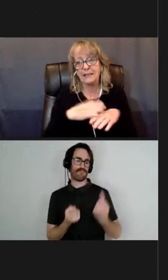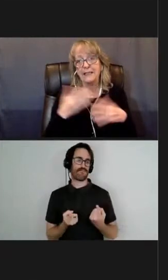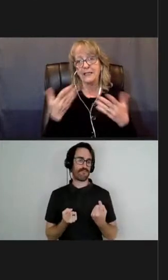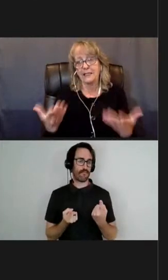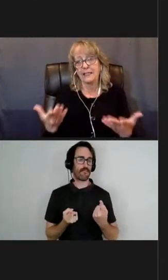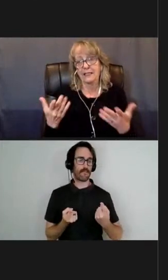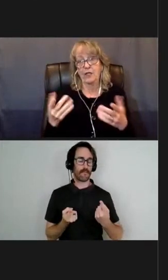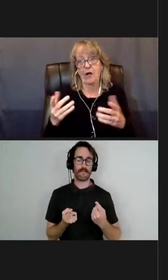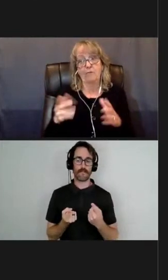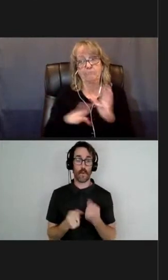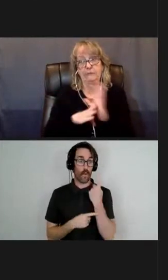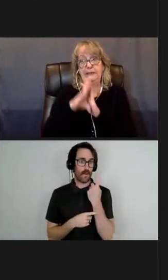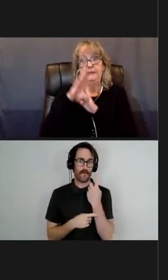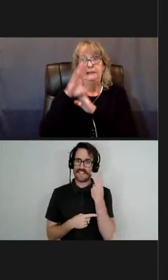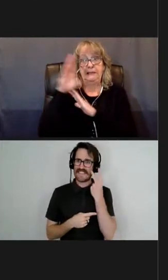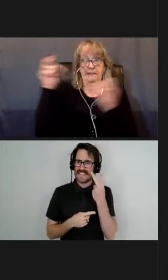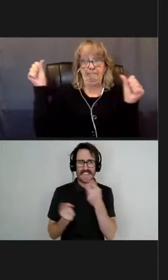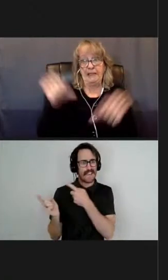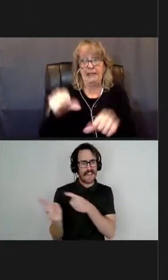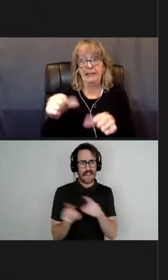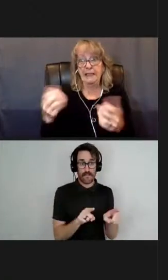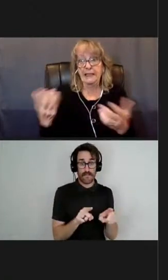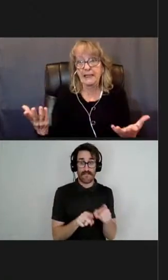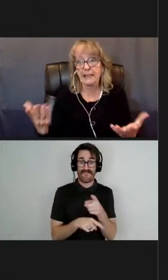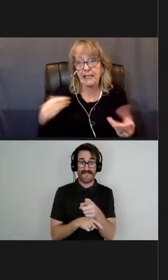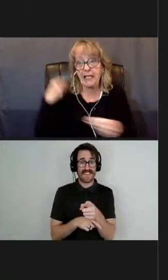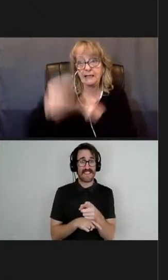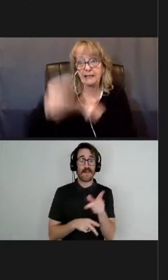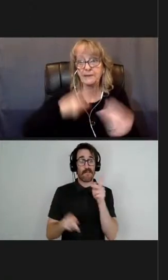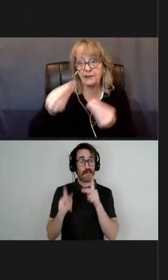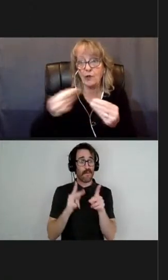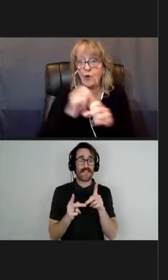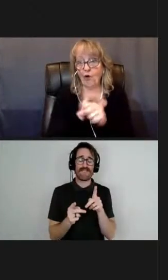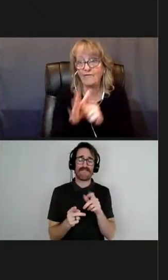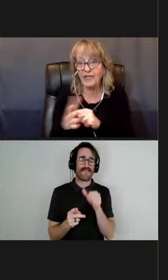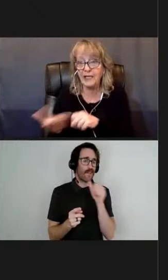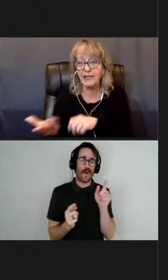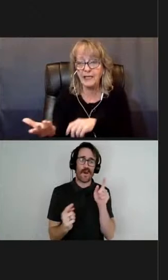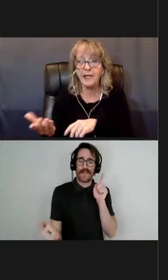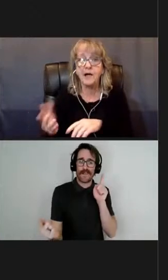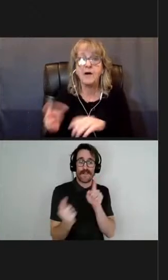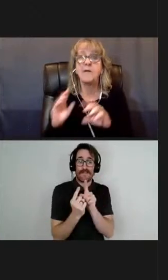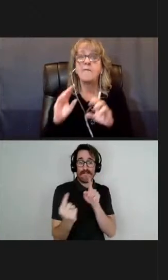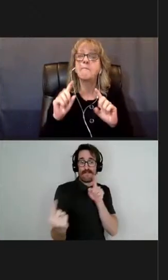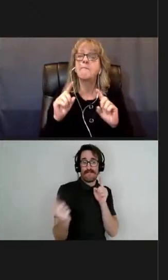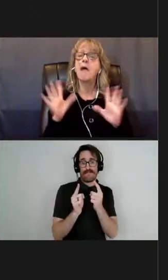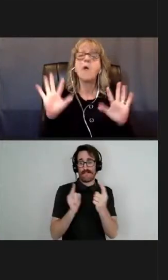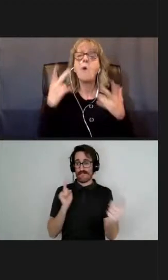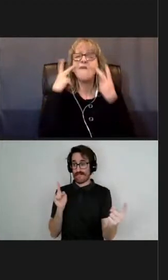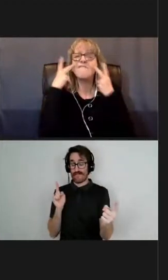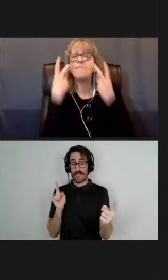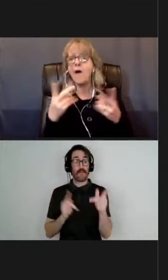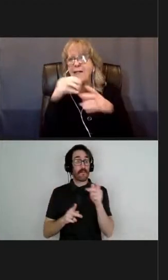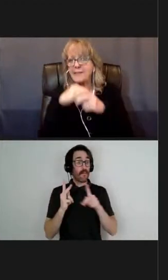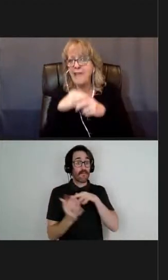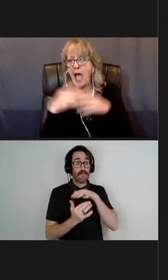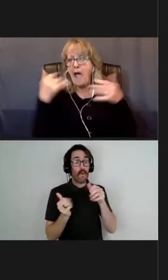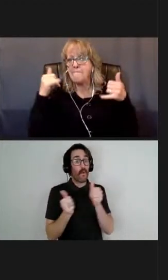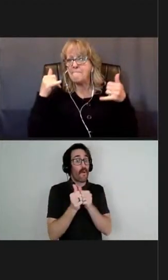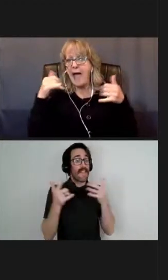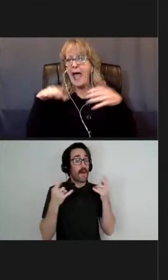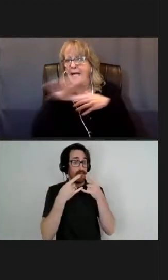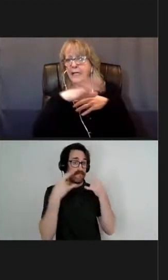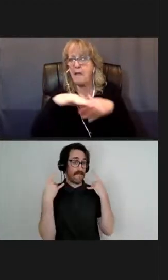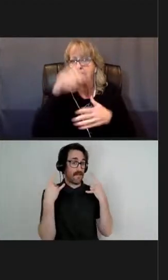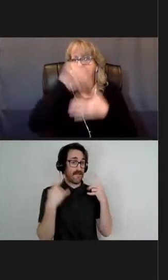we're seeing is a lack of distancing and a lack of mask use in parks, particularly on and around